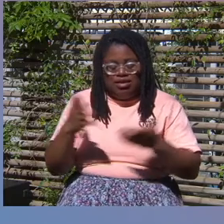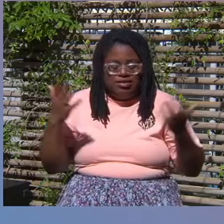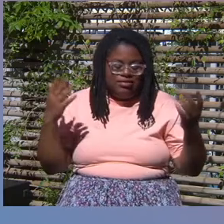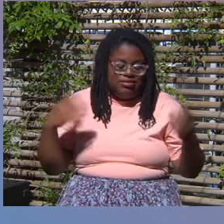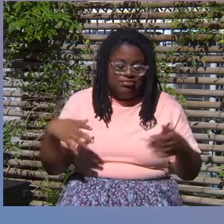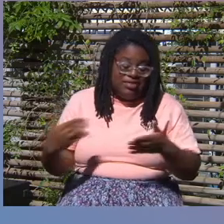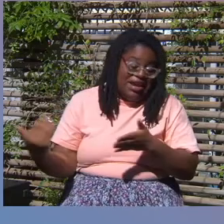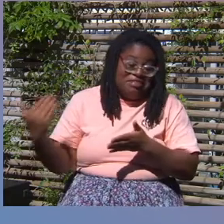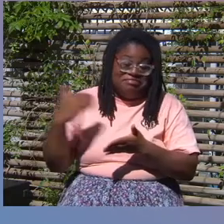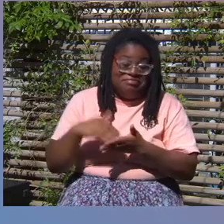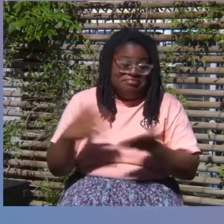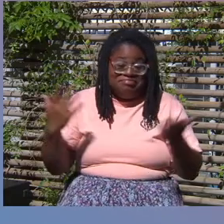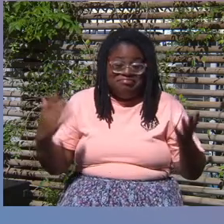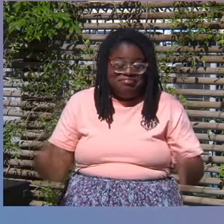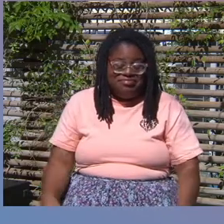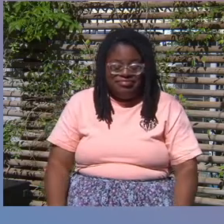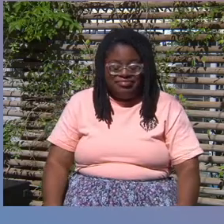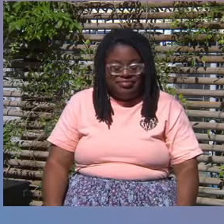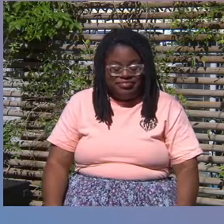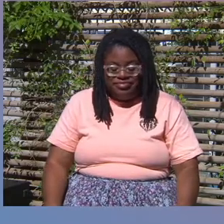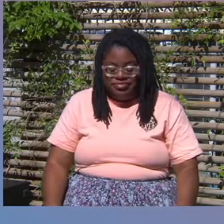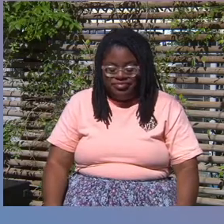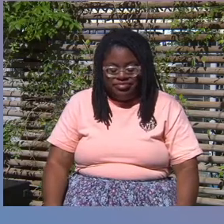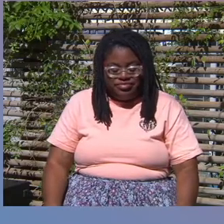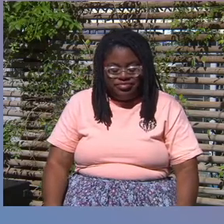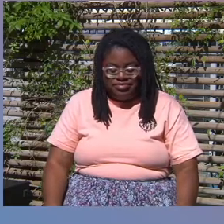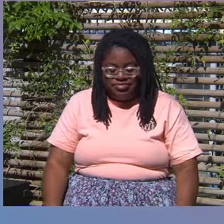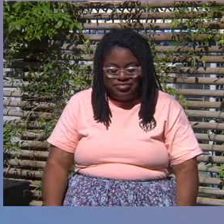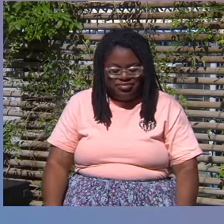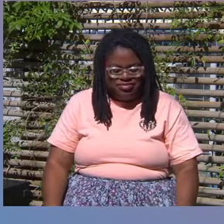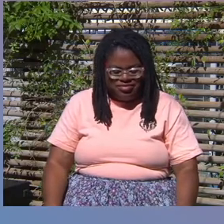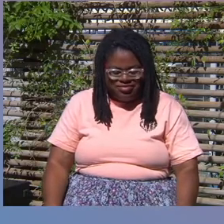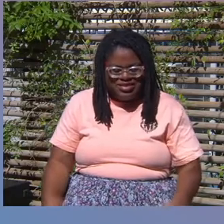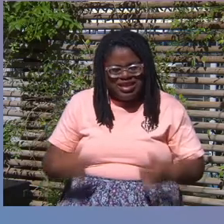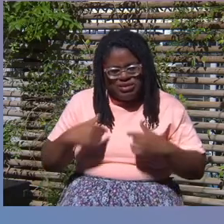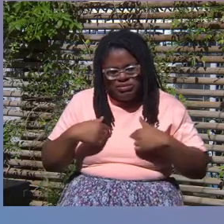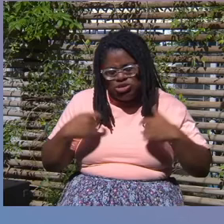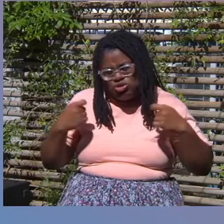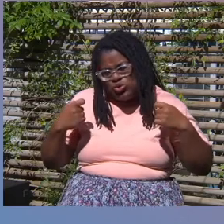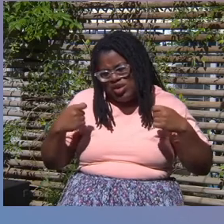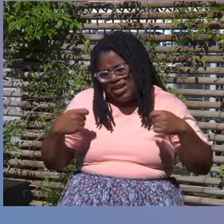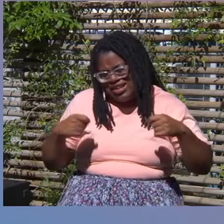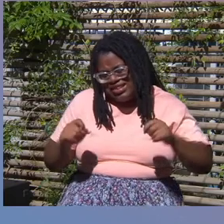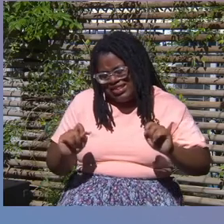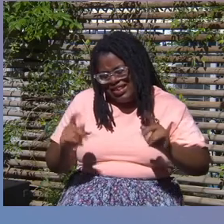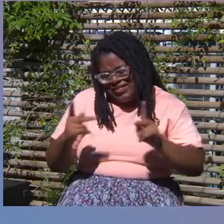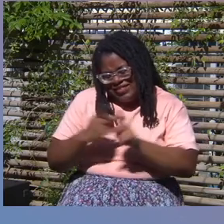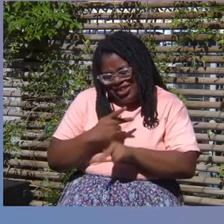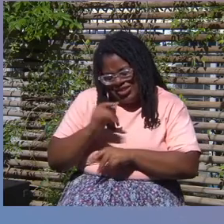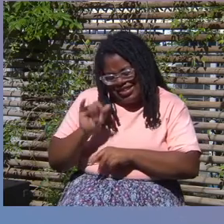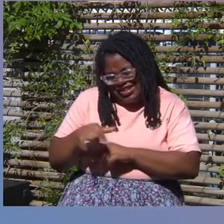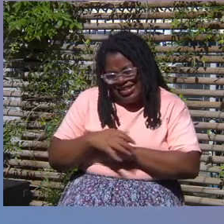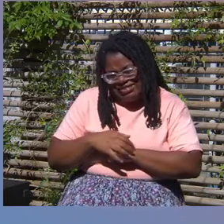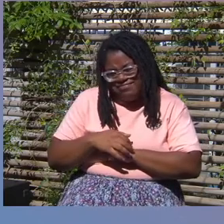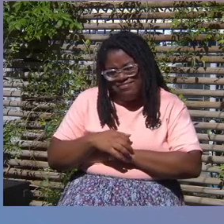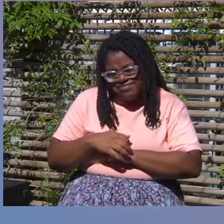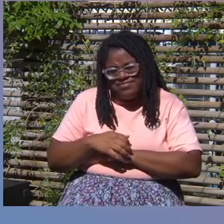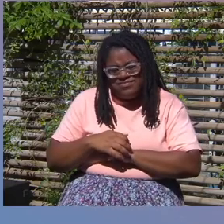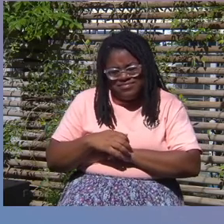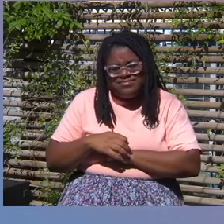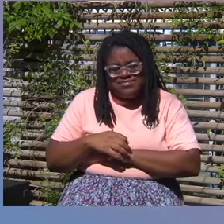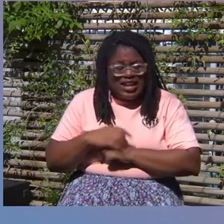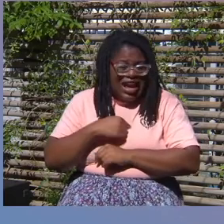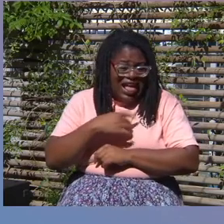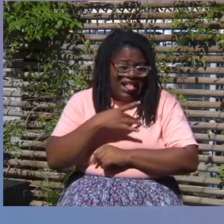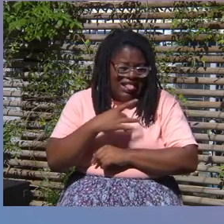it starts again. So I'm trying to figure that out.